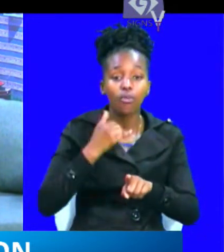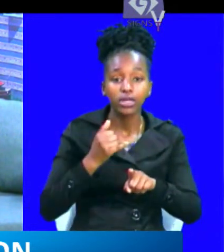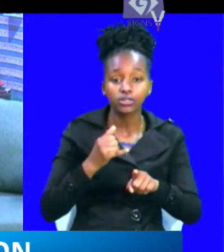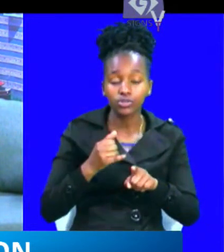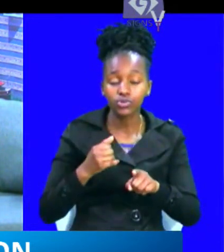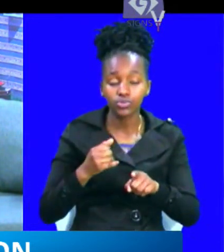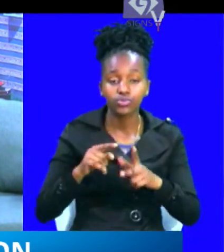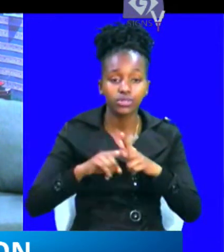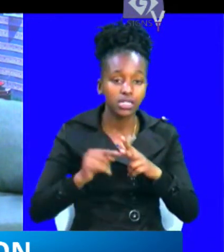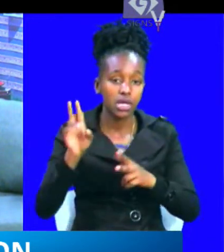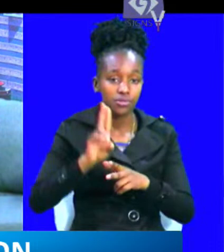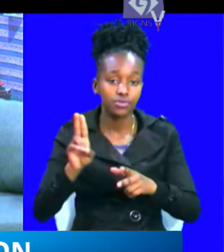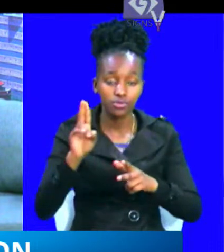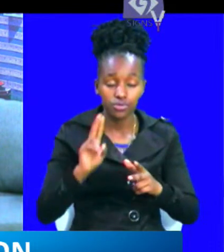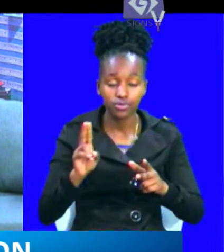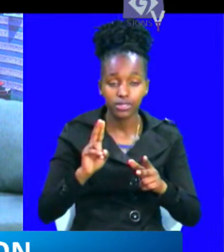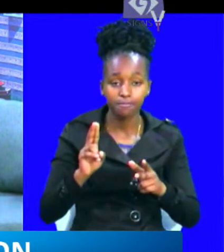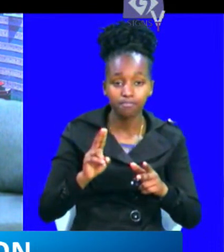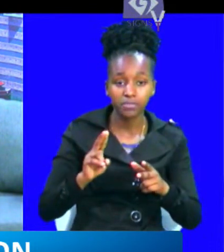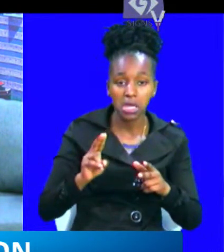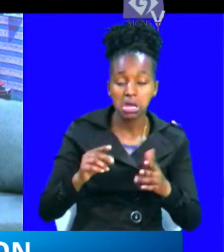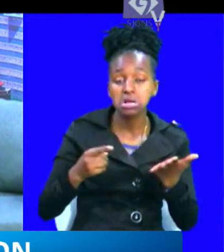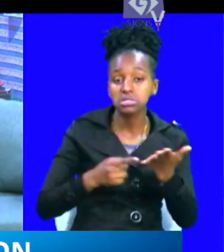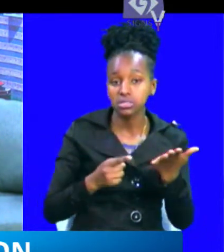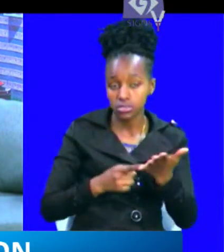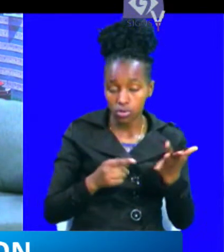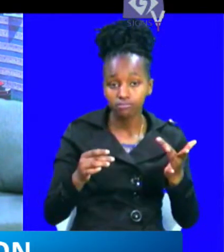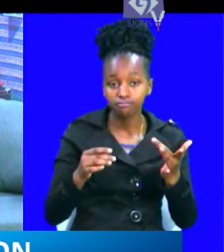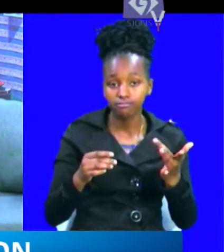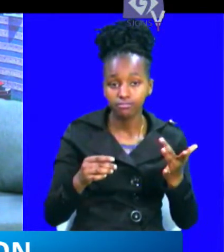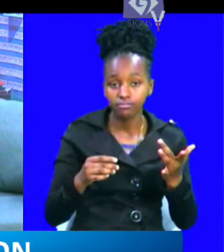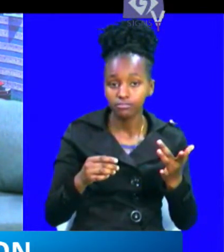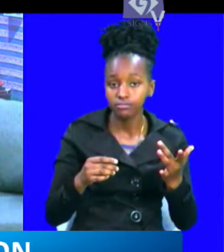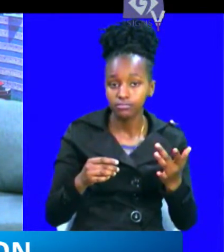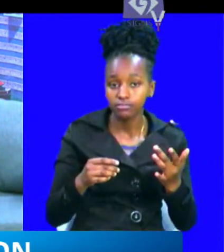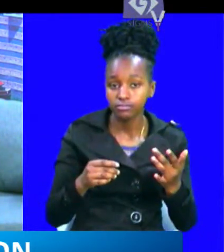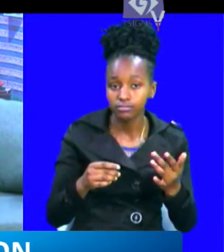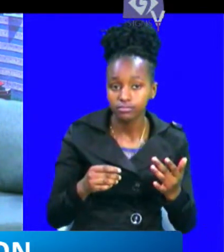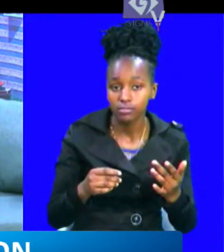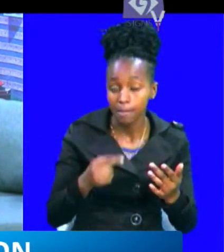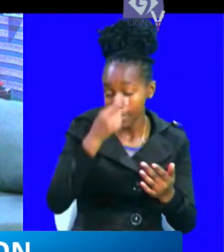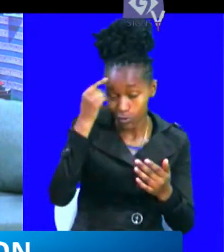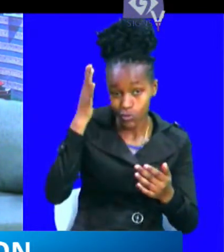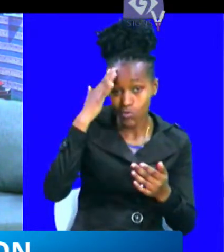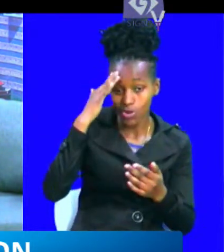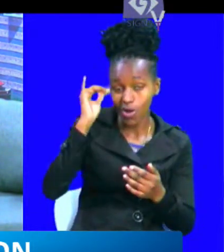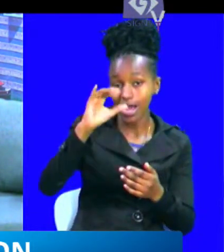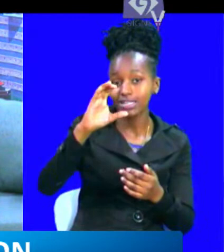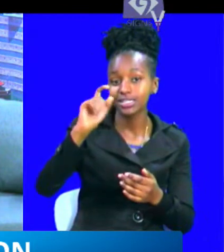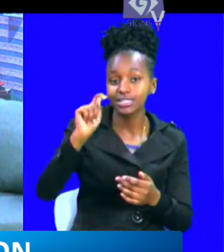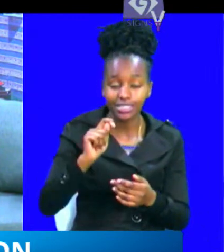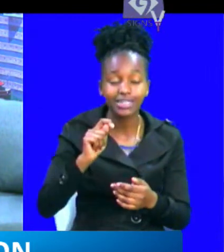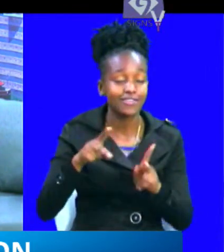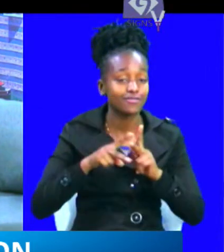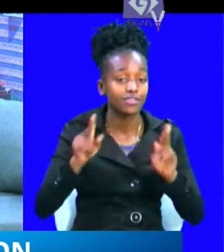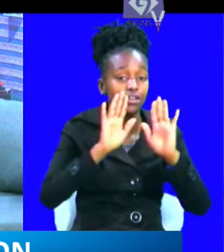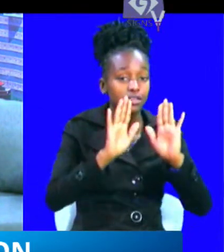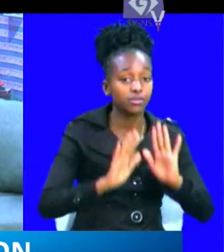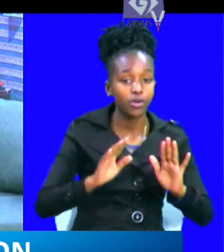smart technologies. As you know, our founder sits at the Committee of ICT. So we are trying to